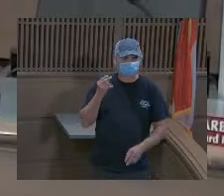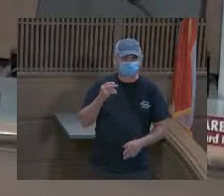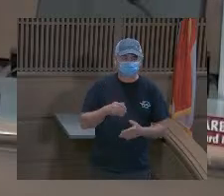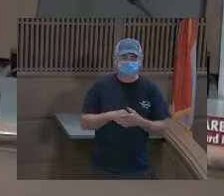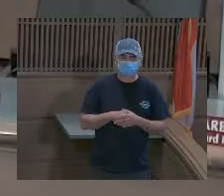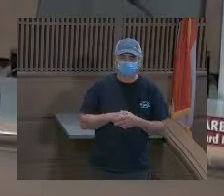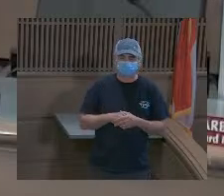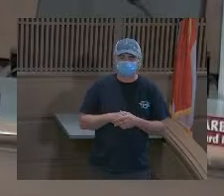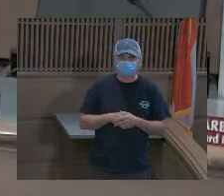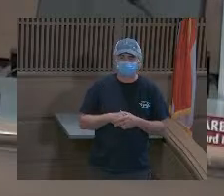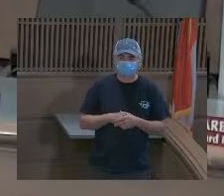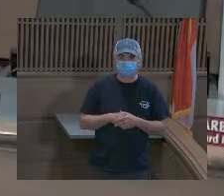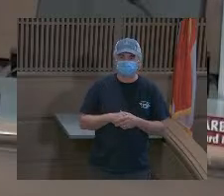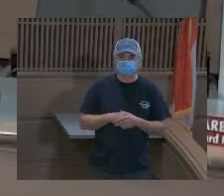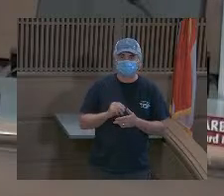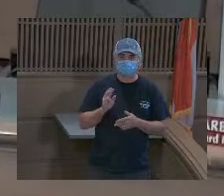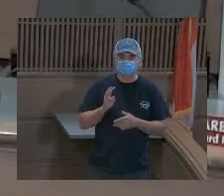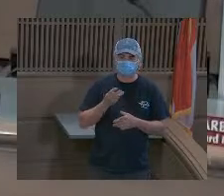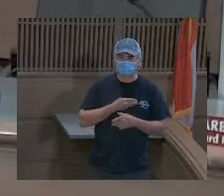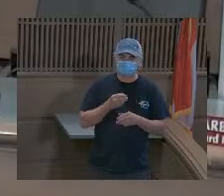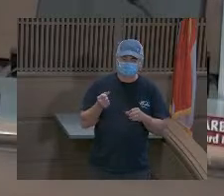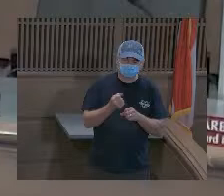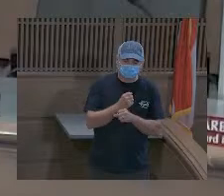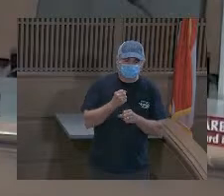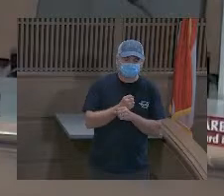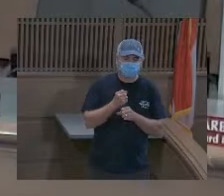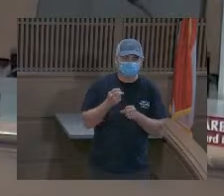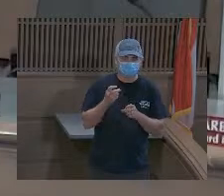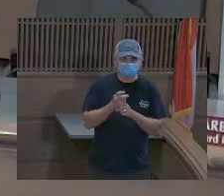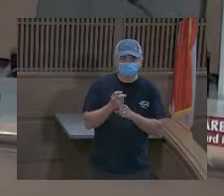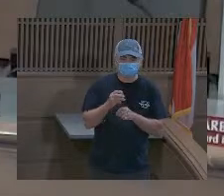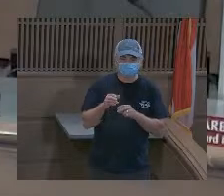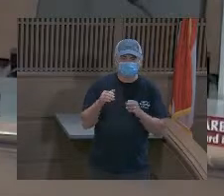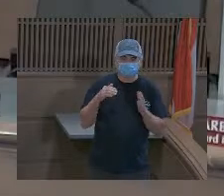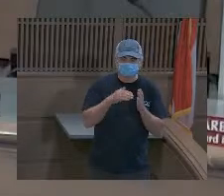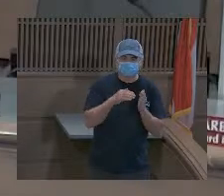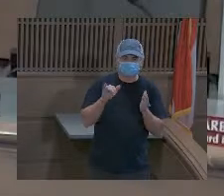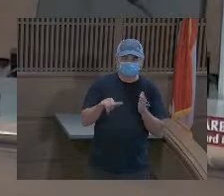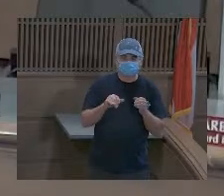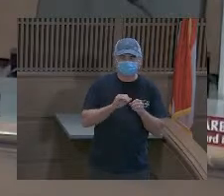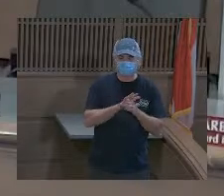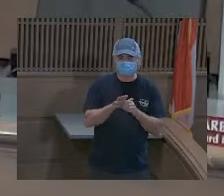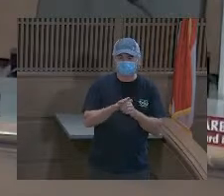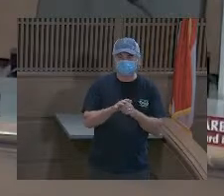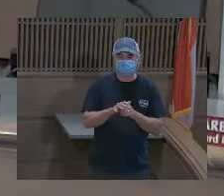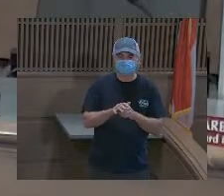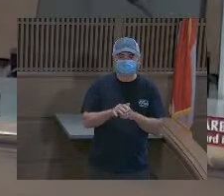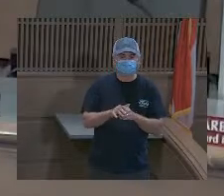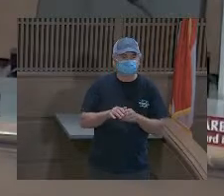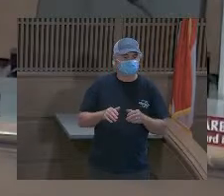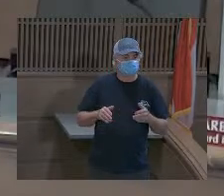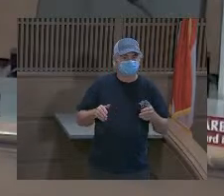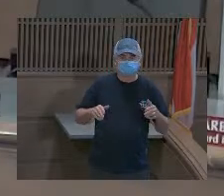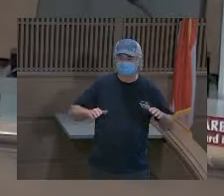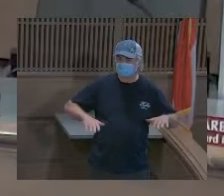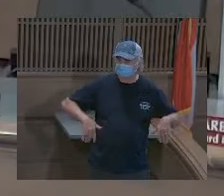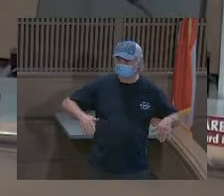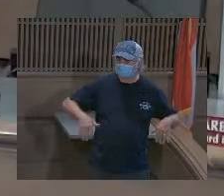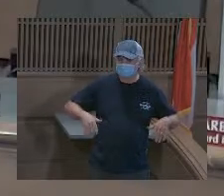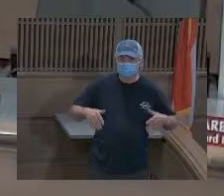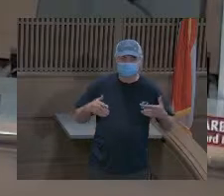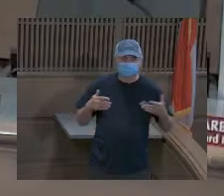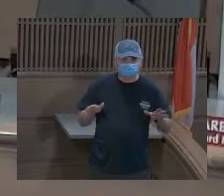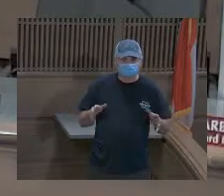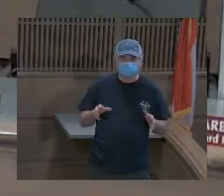We are in a fight against this virus. This is not over with by any stretch of the imagination. We need to do what we